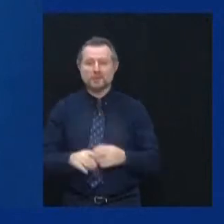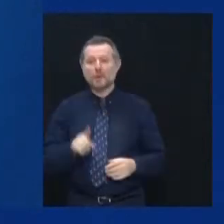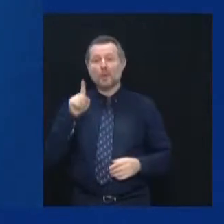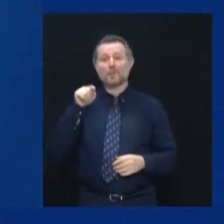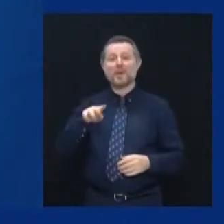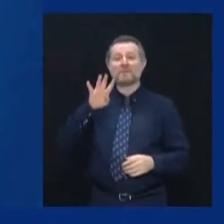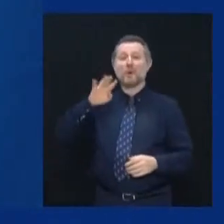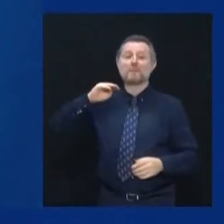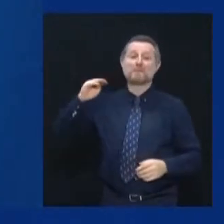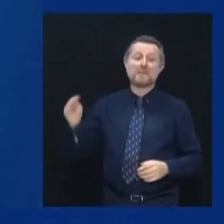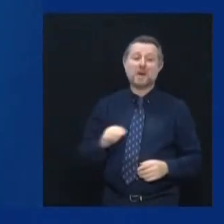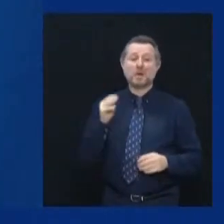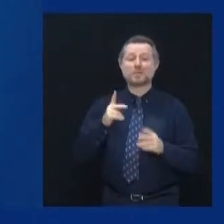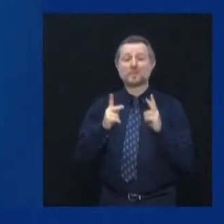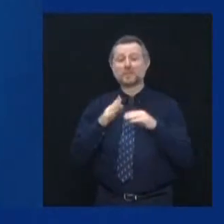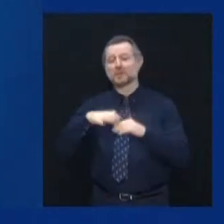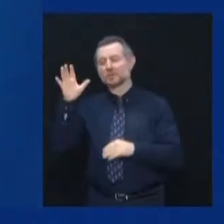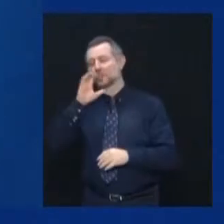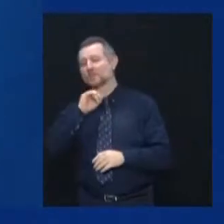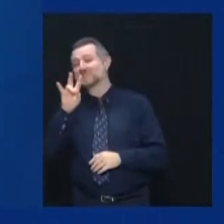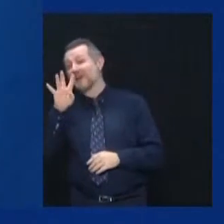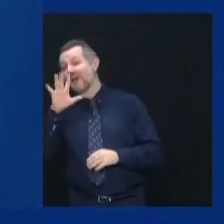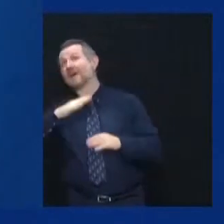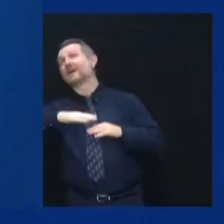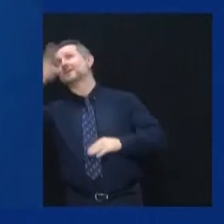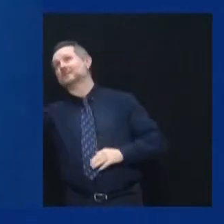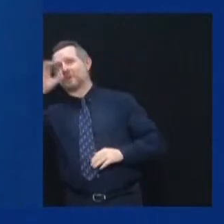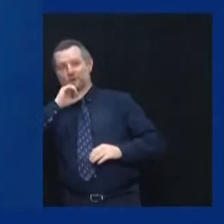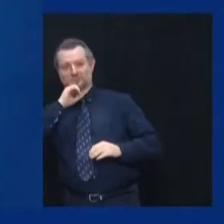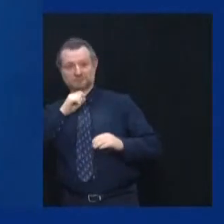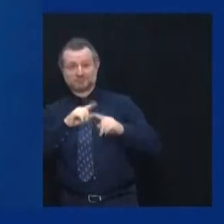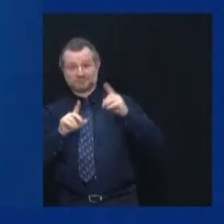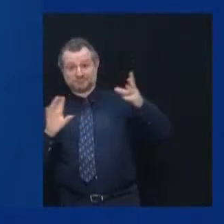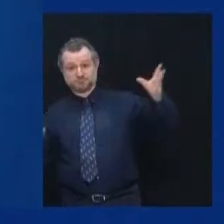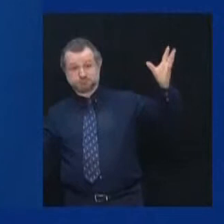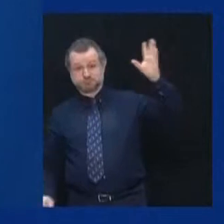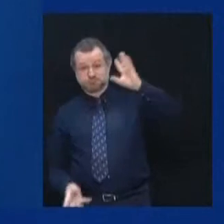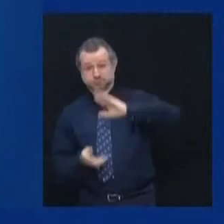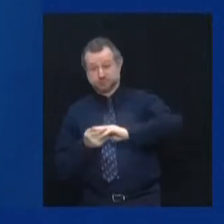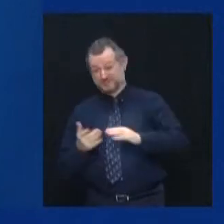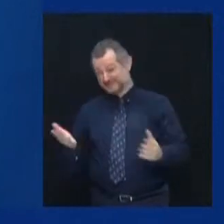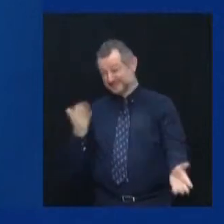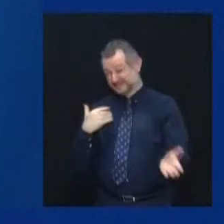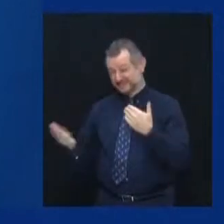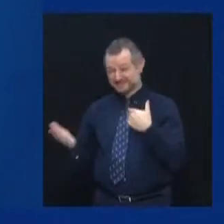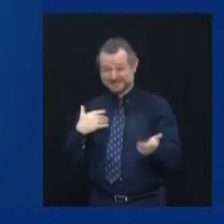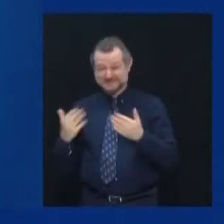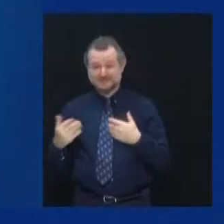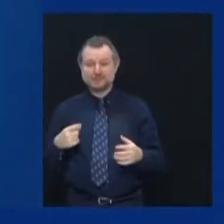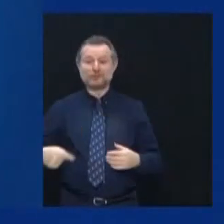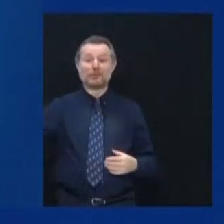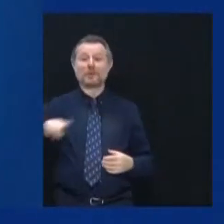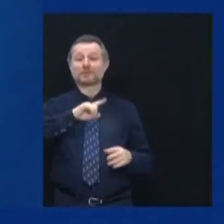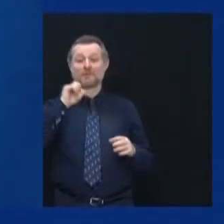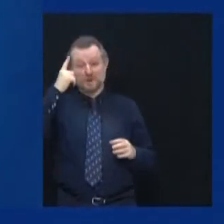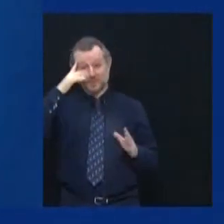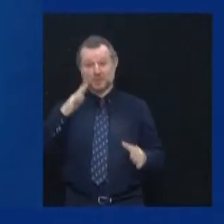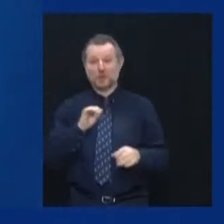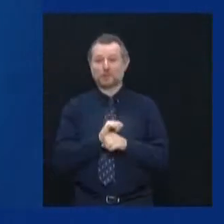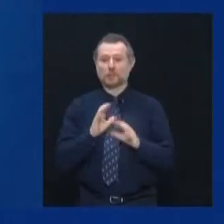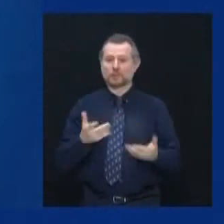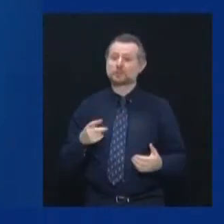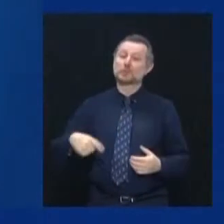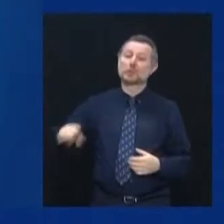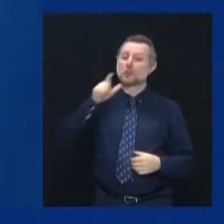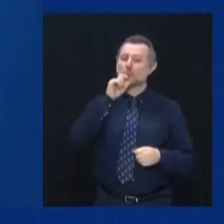75-year-olds. That's why, to the extent we can get those public employee groups